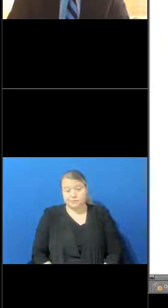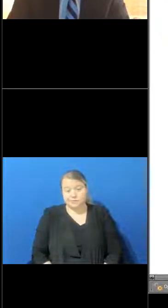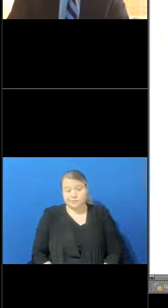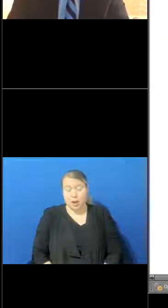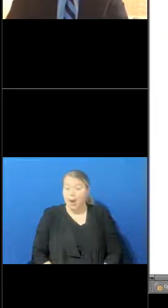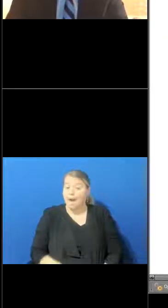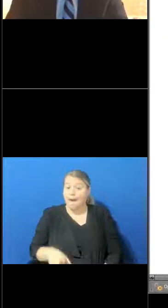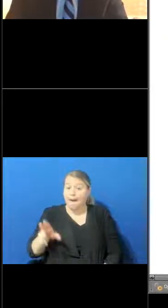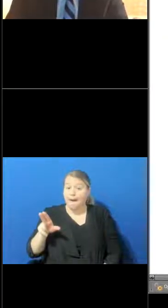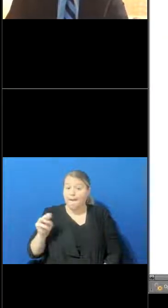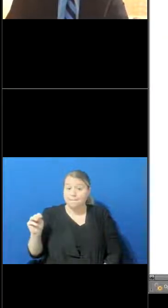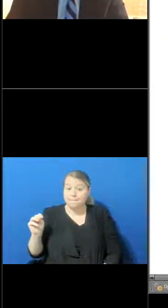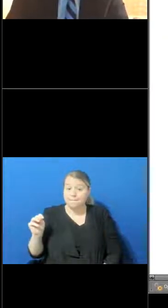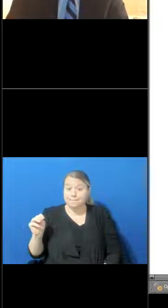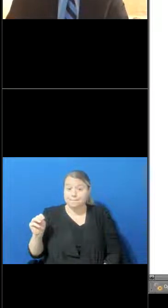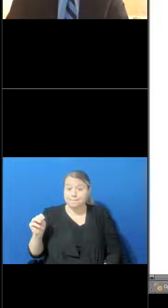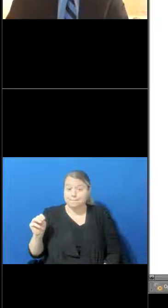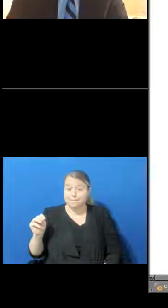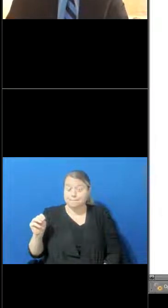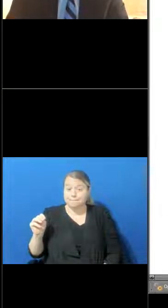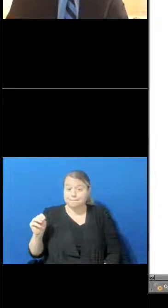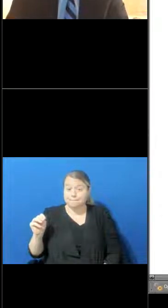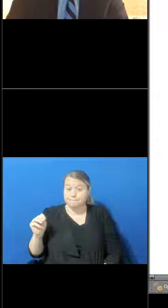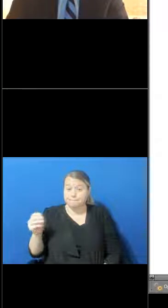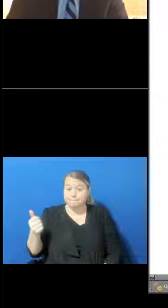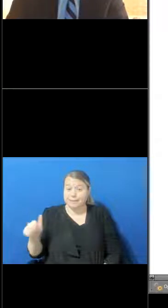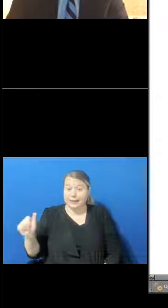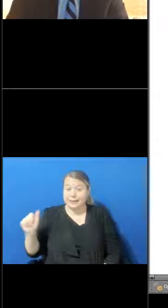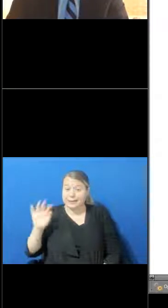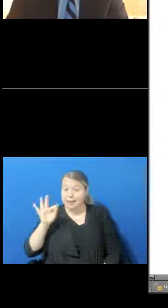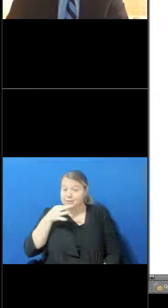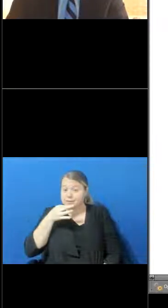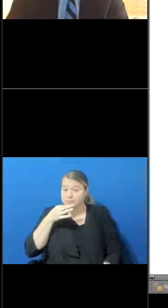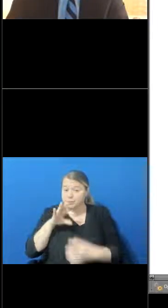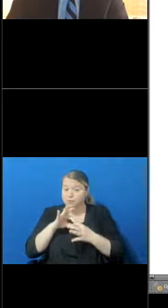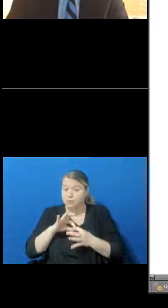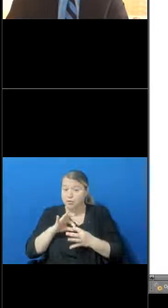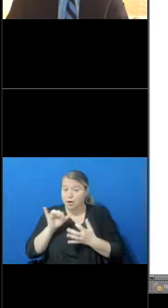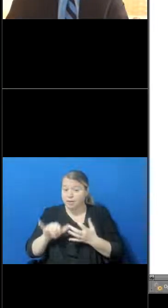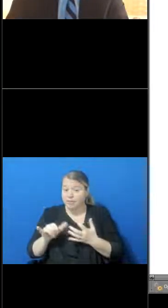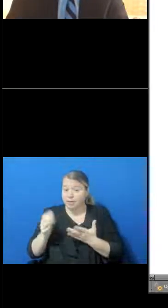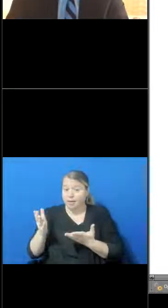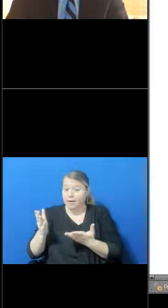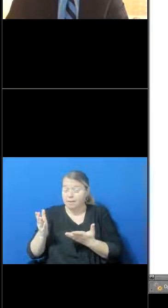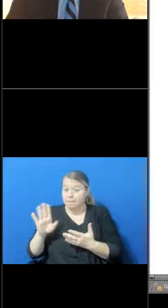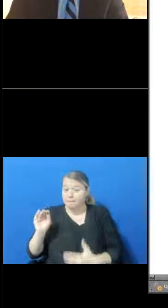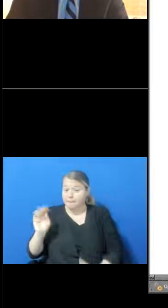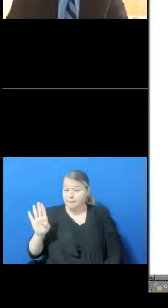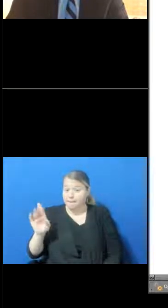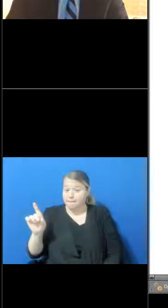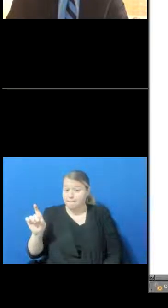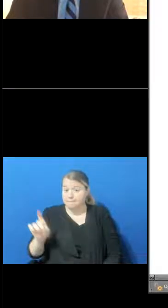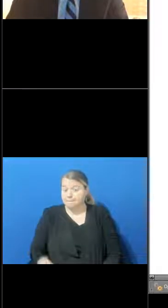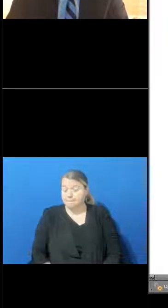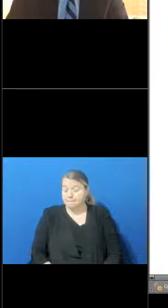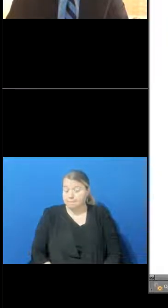Do you have a drainage expert on with you, Bob?